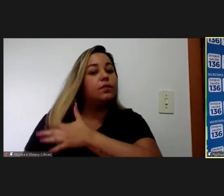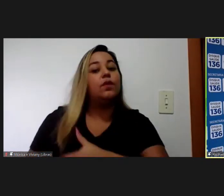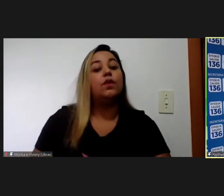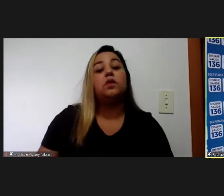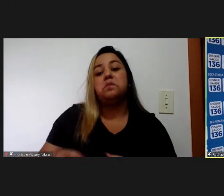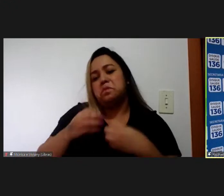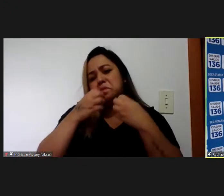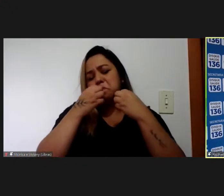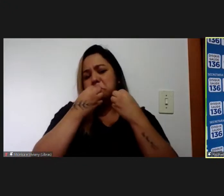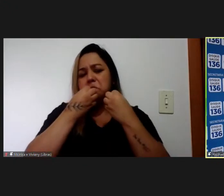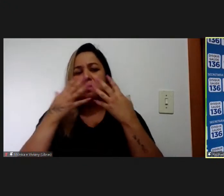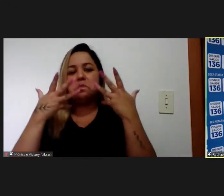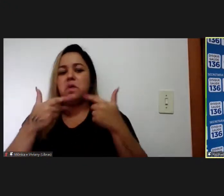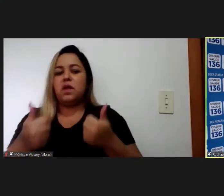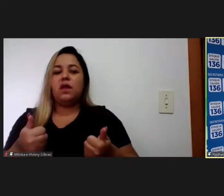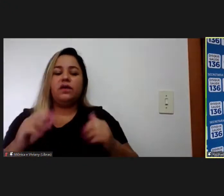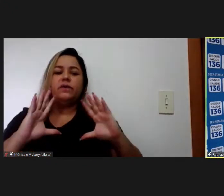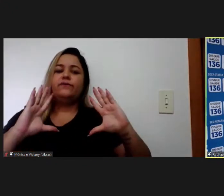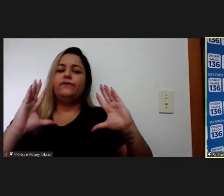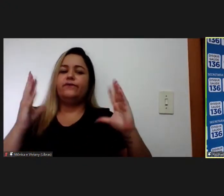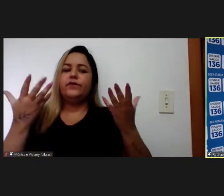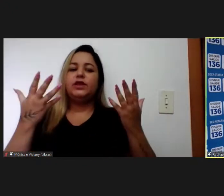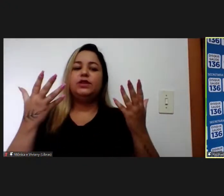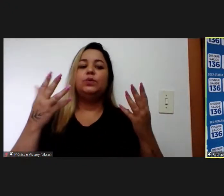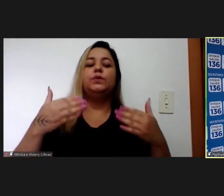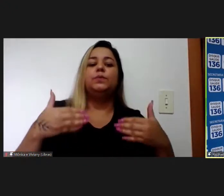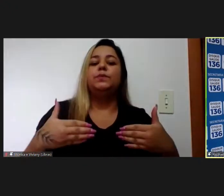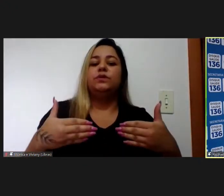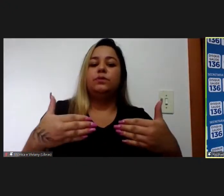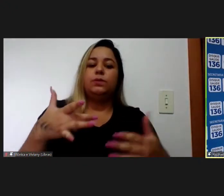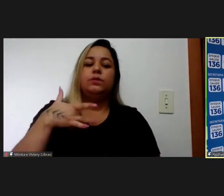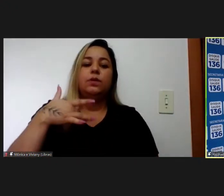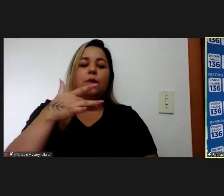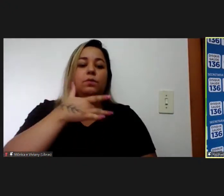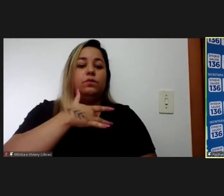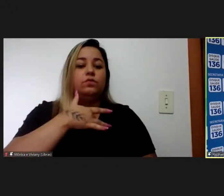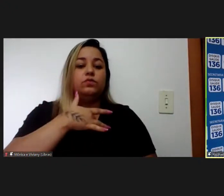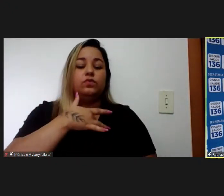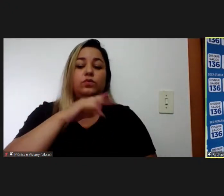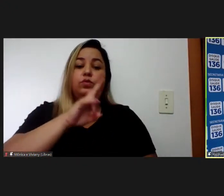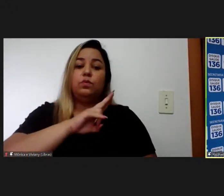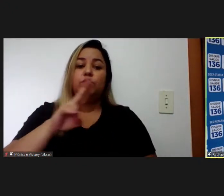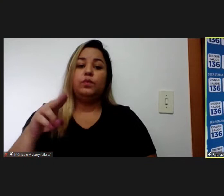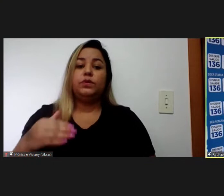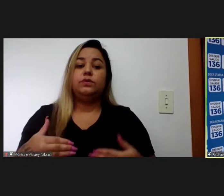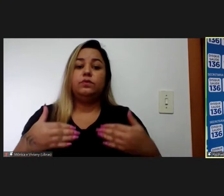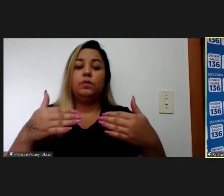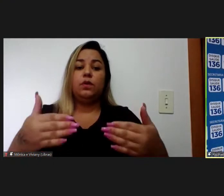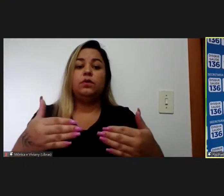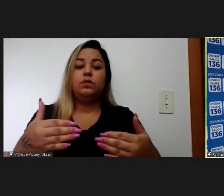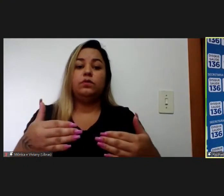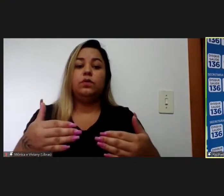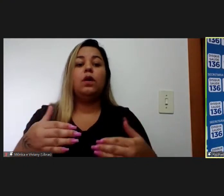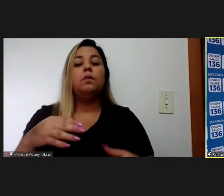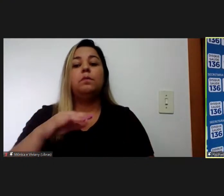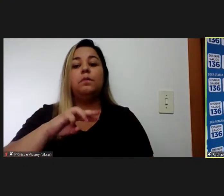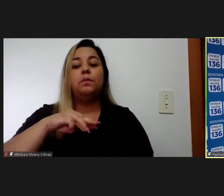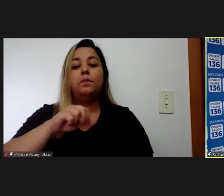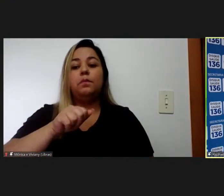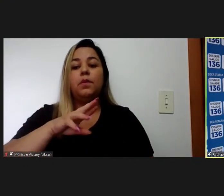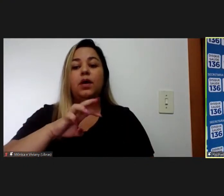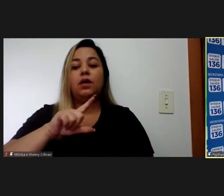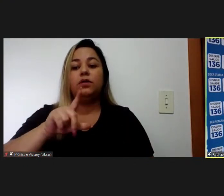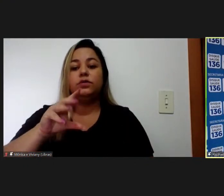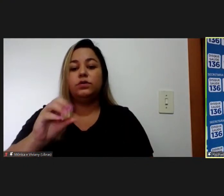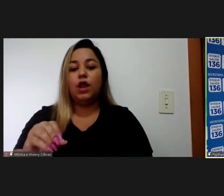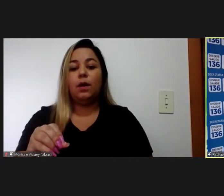So I would like to have a great event by opening here through the Ministry of Health in the person of our